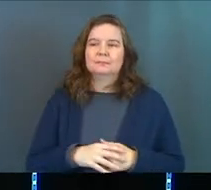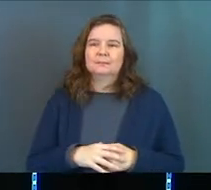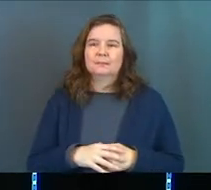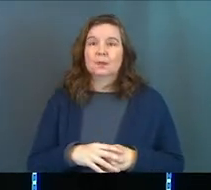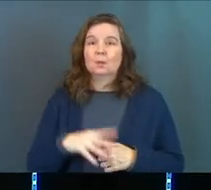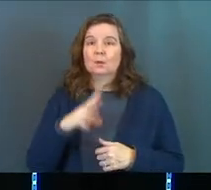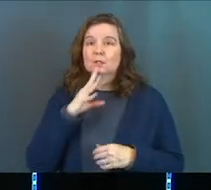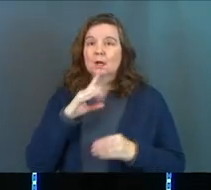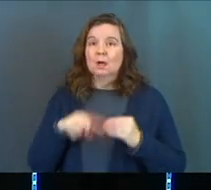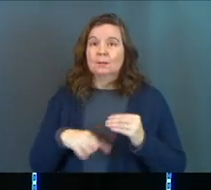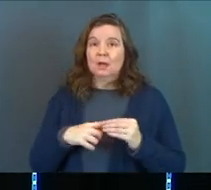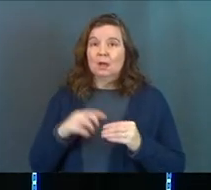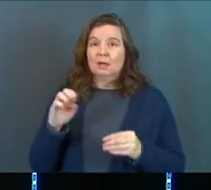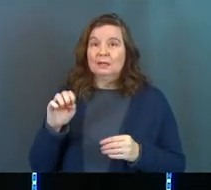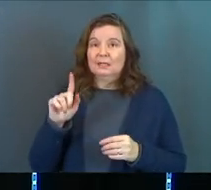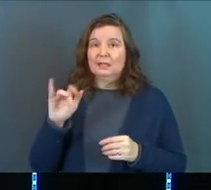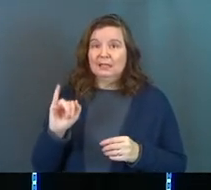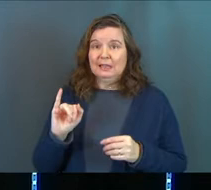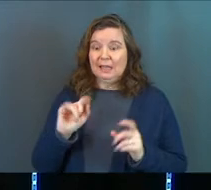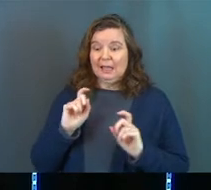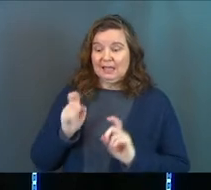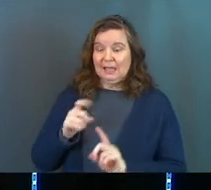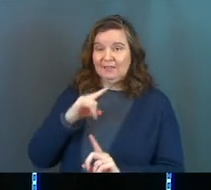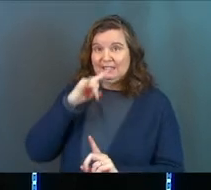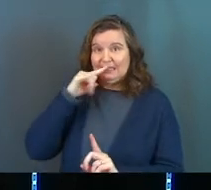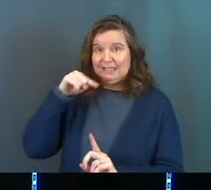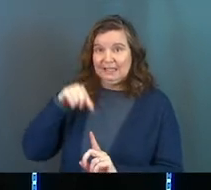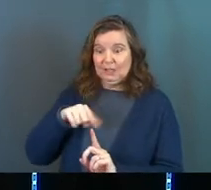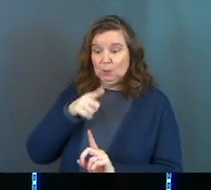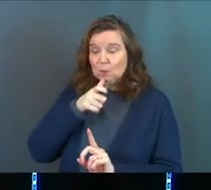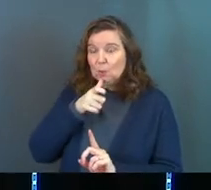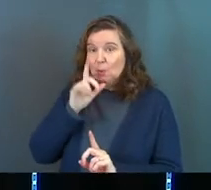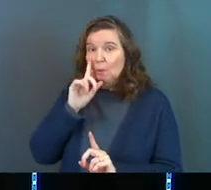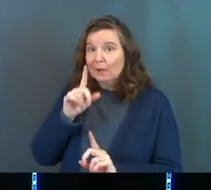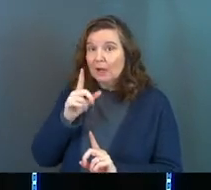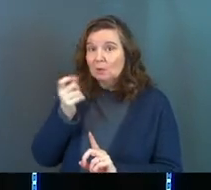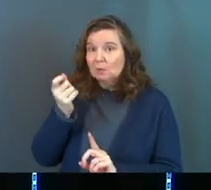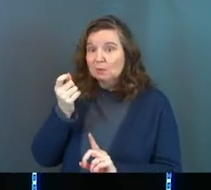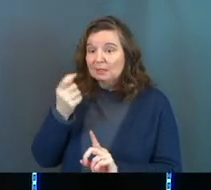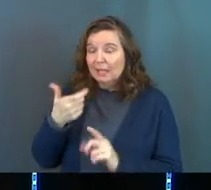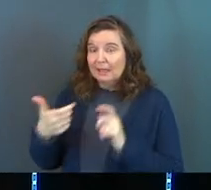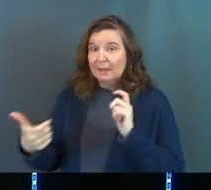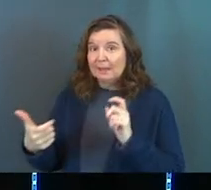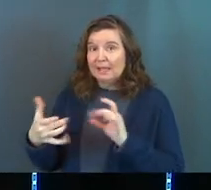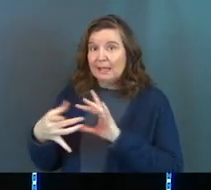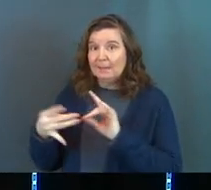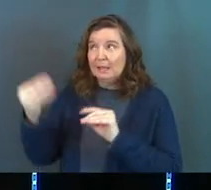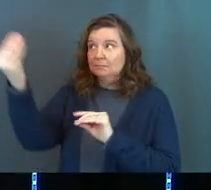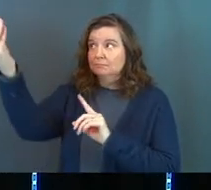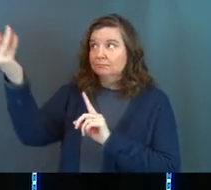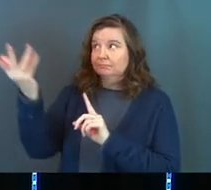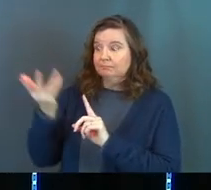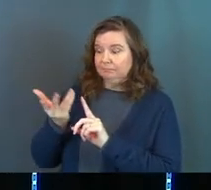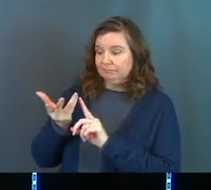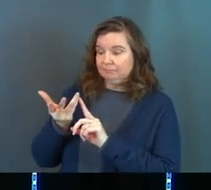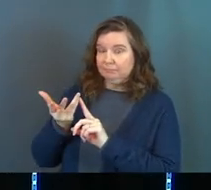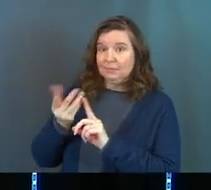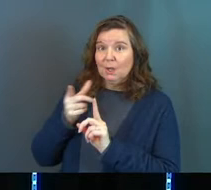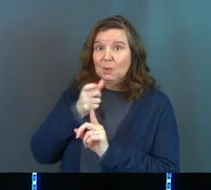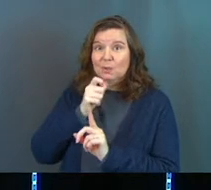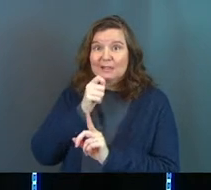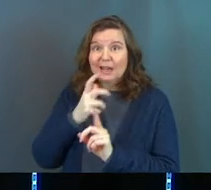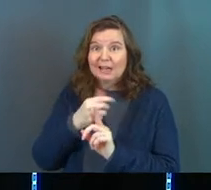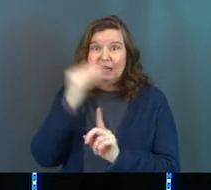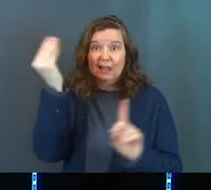What we're talking about is that Eli gave this kid who's about to get the big message from God. And guess who's